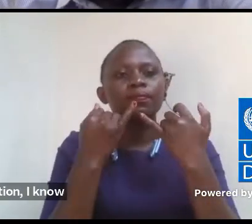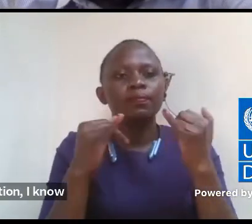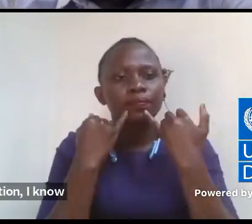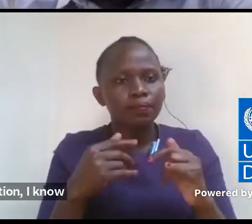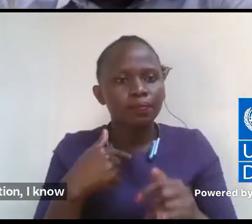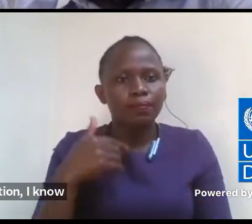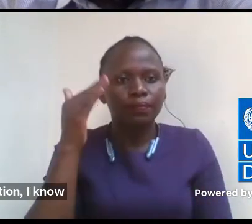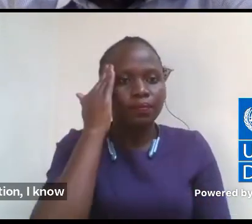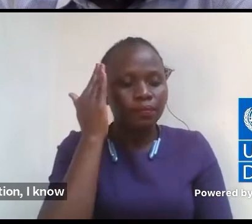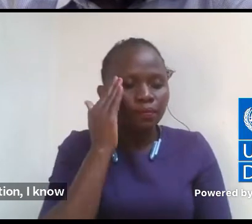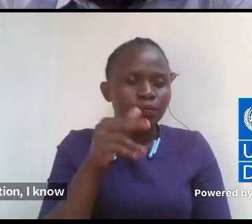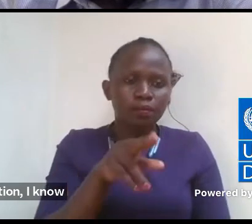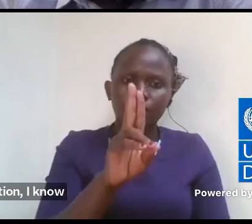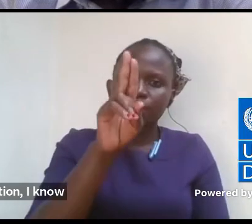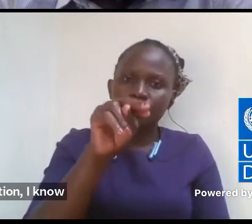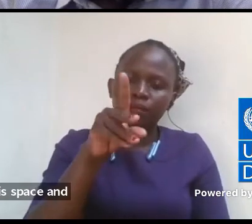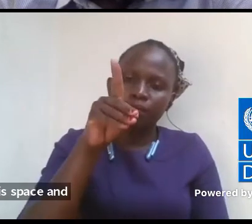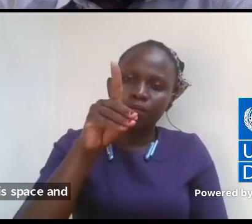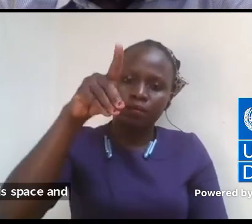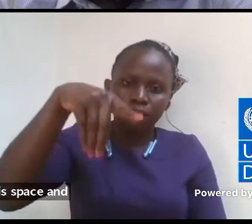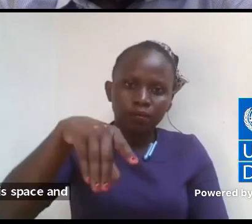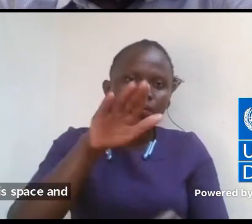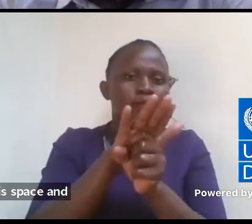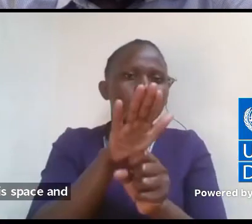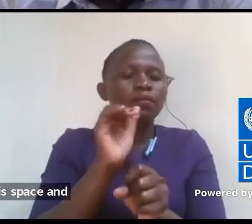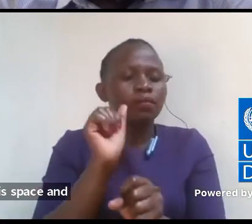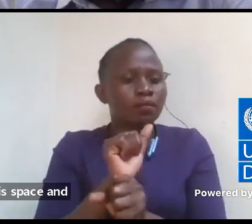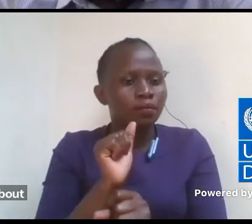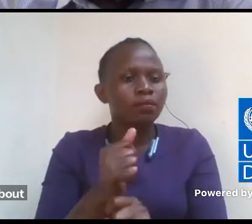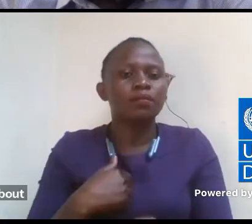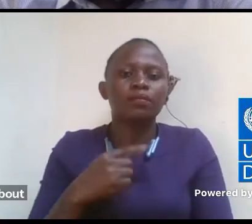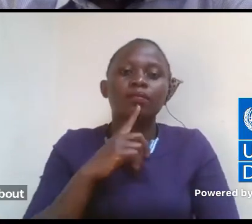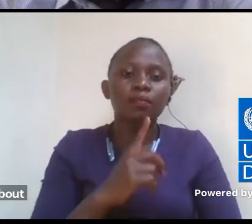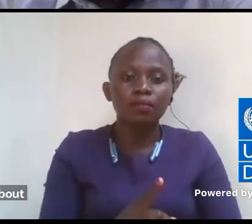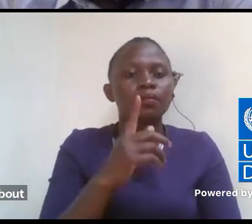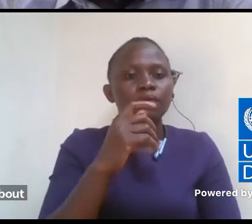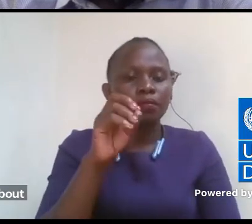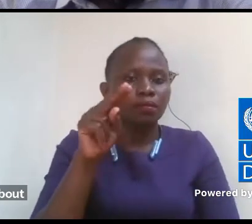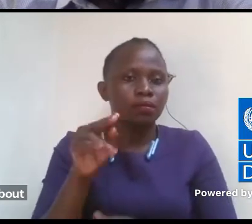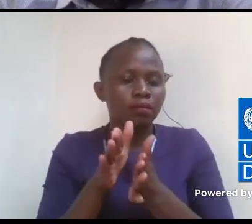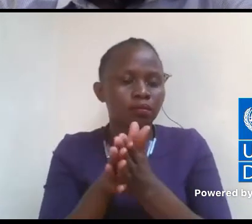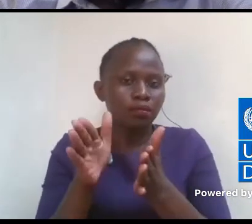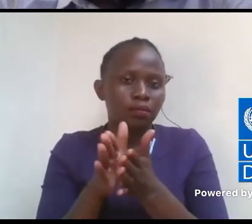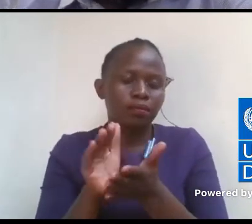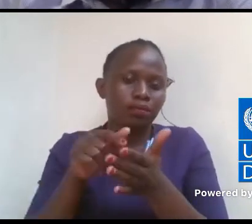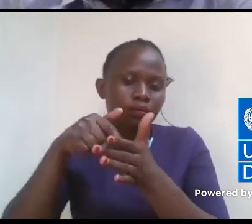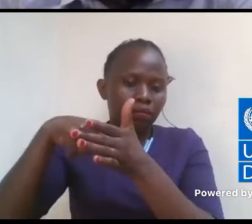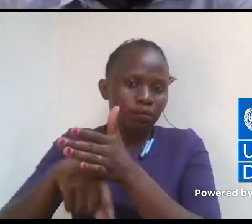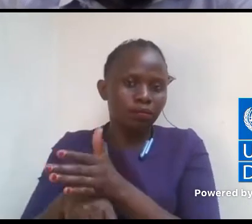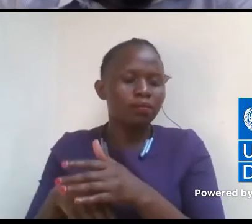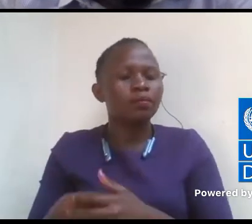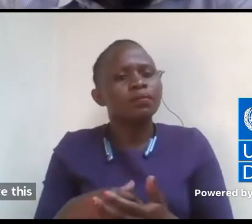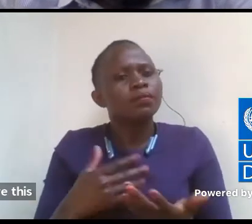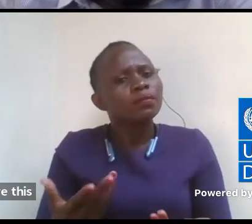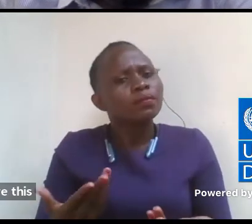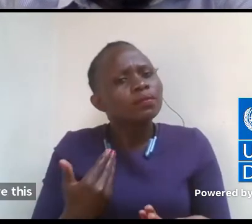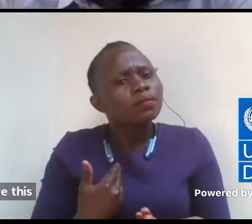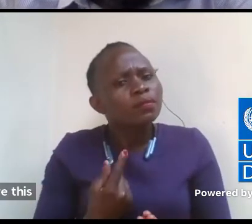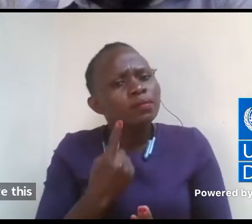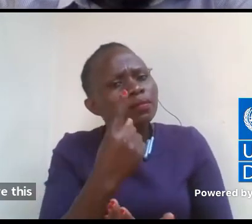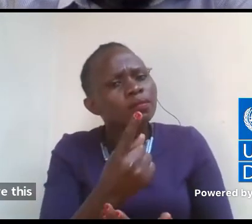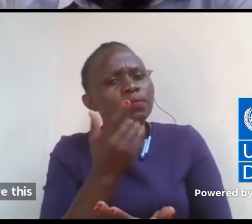and I'm sure Tony will talk about this very briefly as well. Is there like one-stop center where this information can be